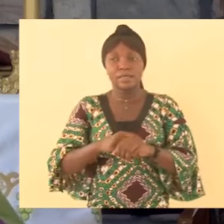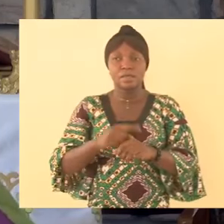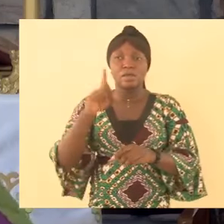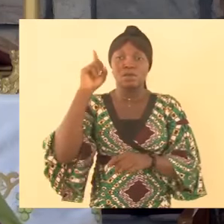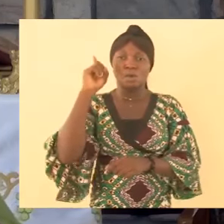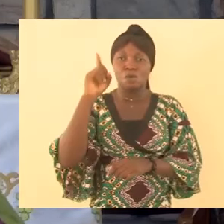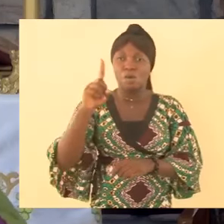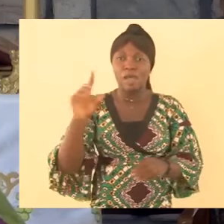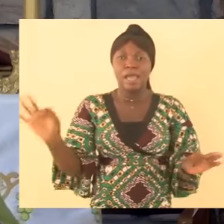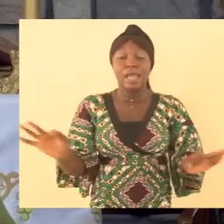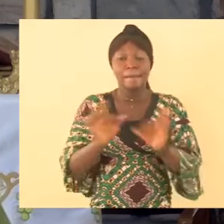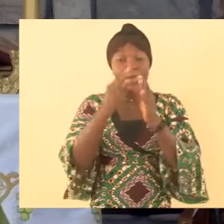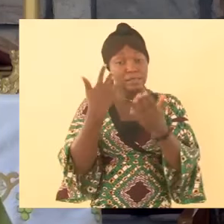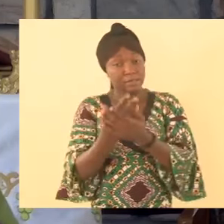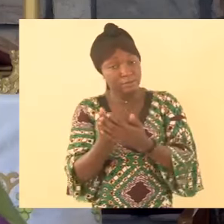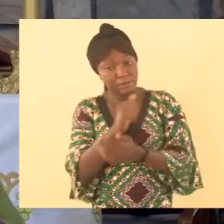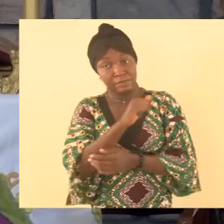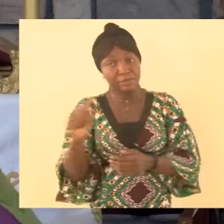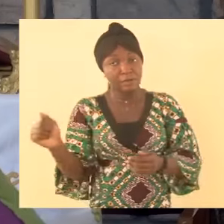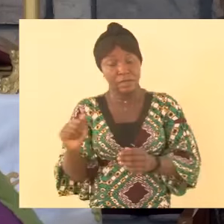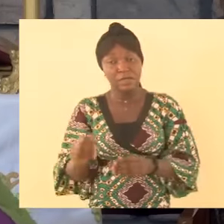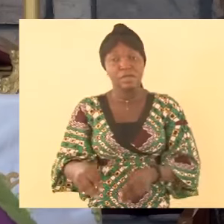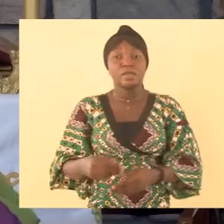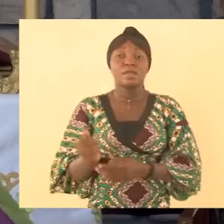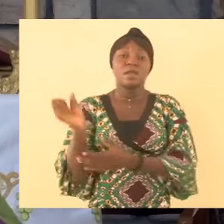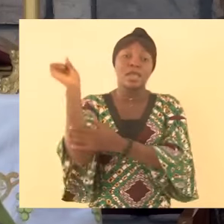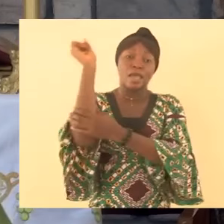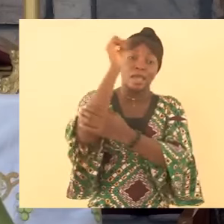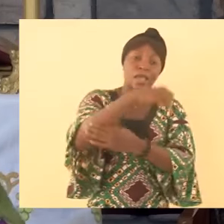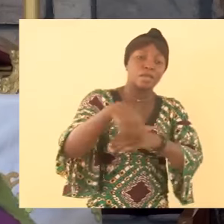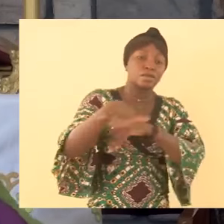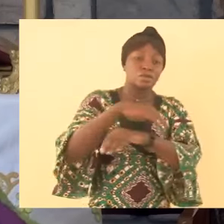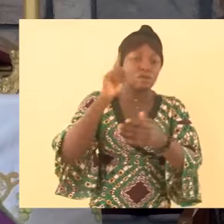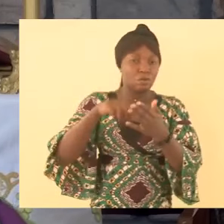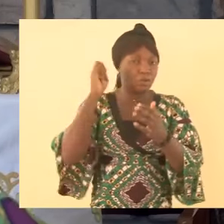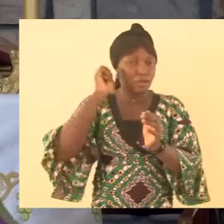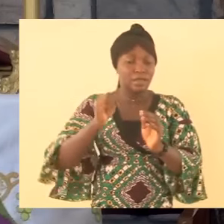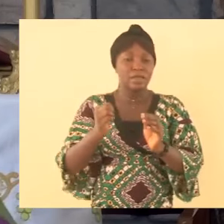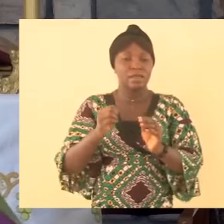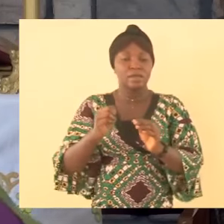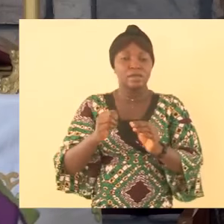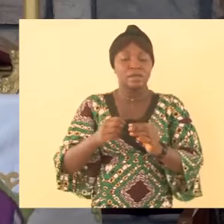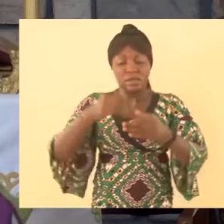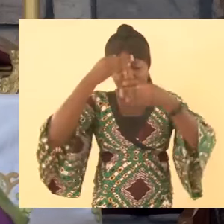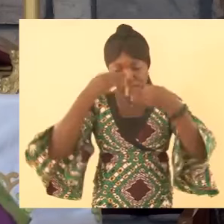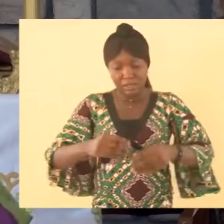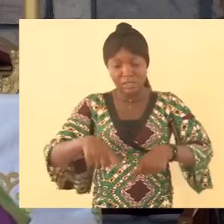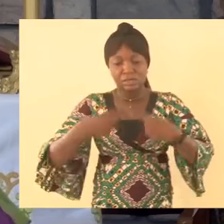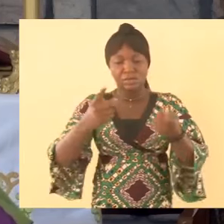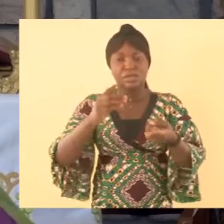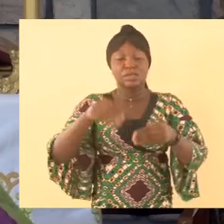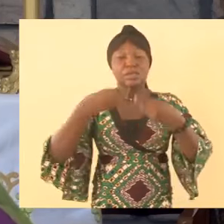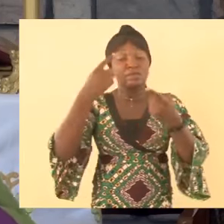5 or 10 times during one mass before he hands over what he has decided to give for annual harvest?